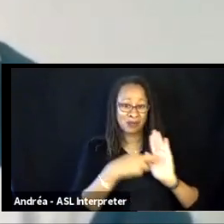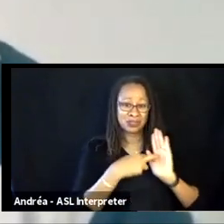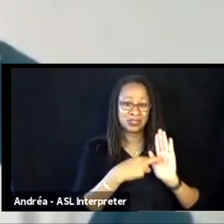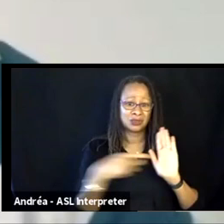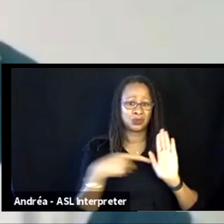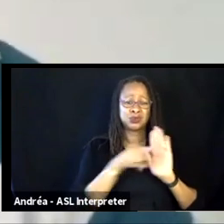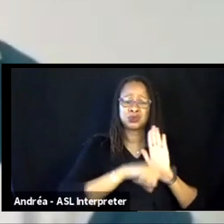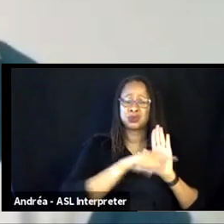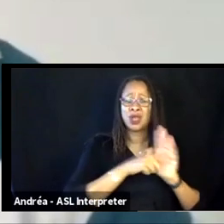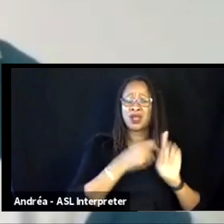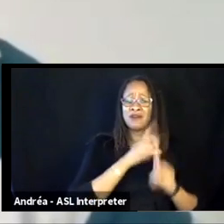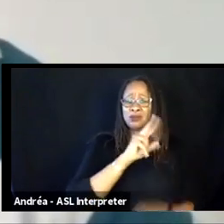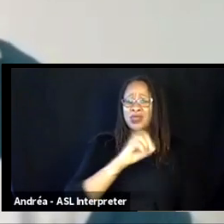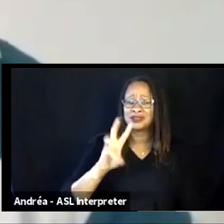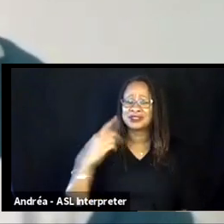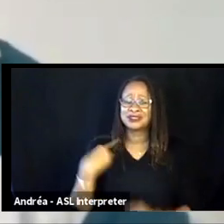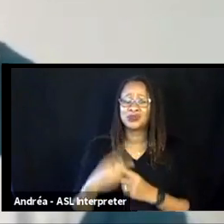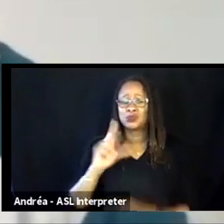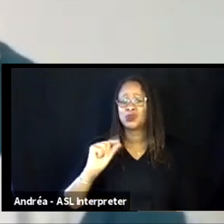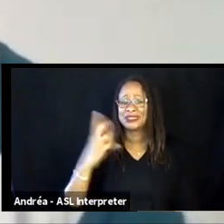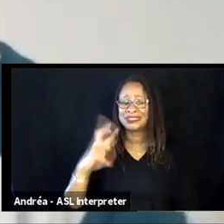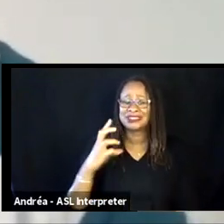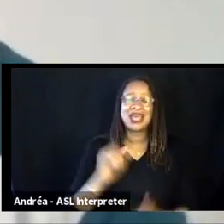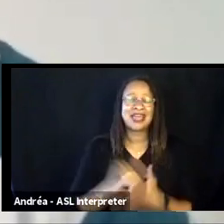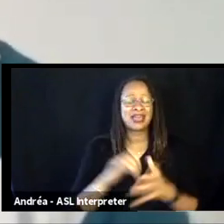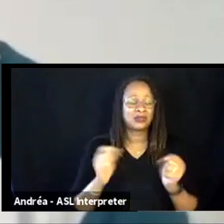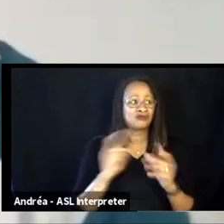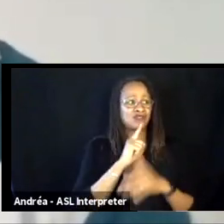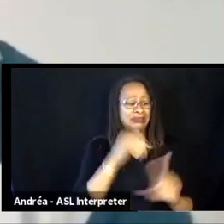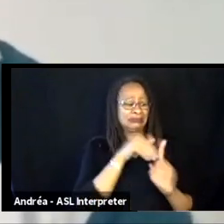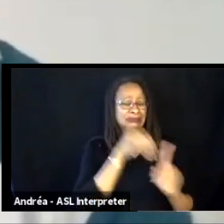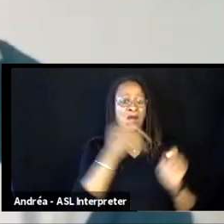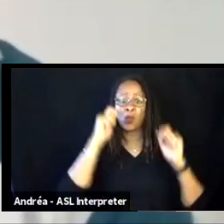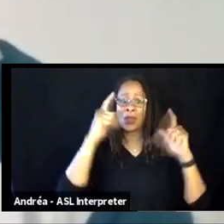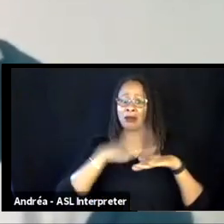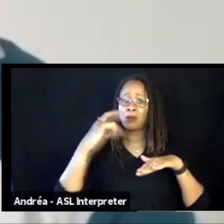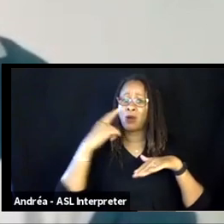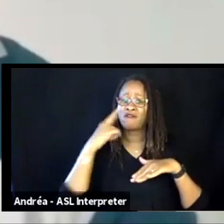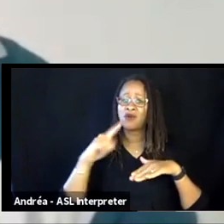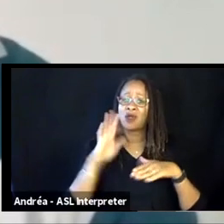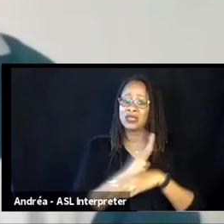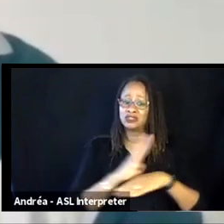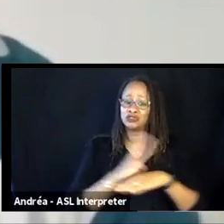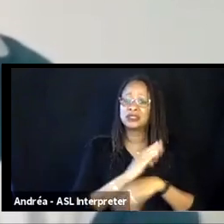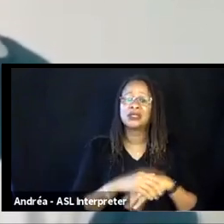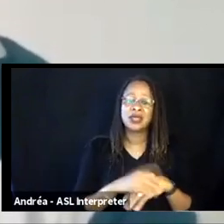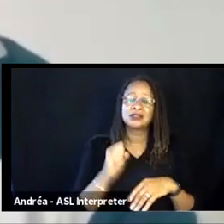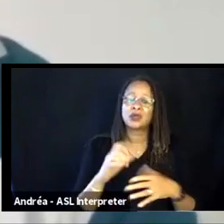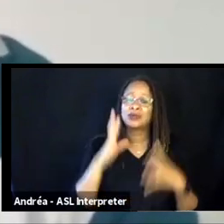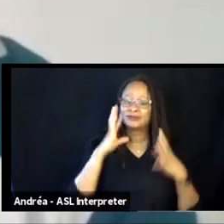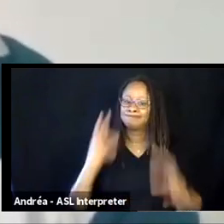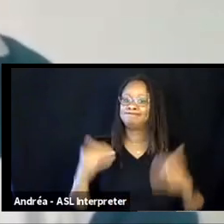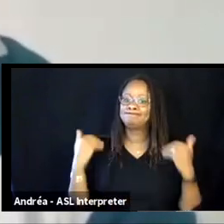since 2006. And that kind of acted as a bit of a wake up call for the industry. And so we kind of committed